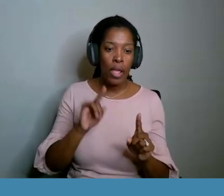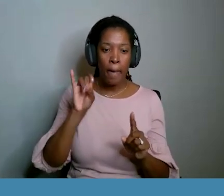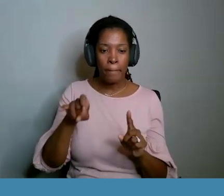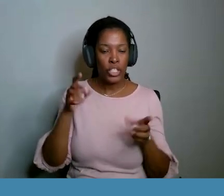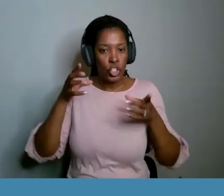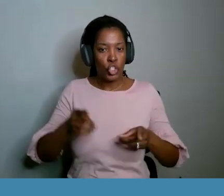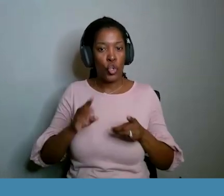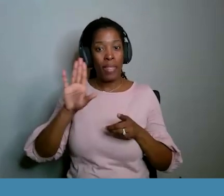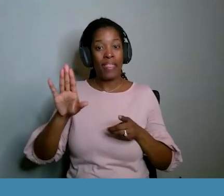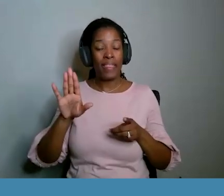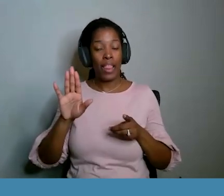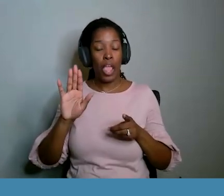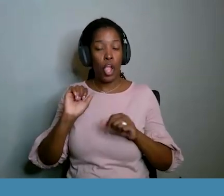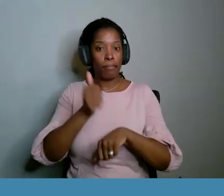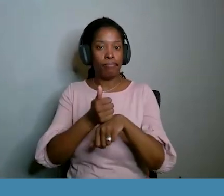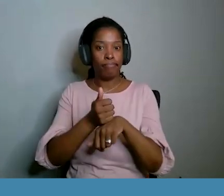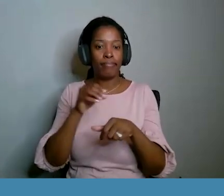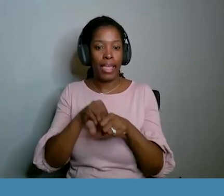hospital.